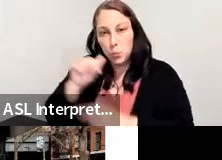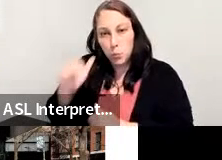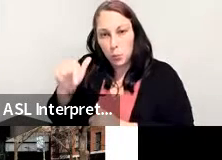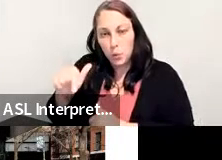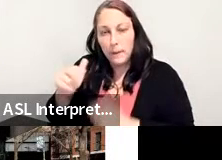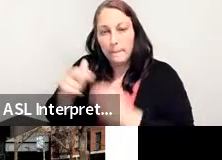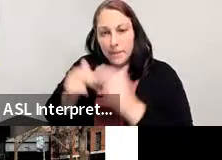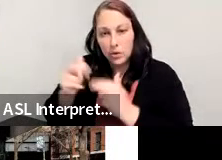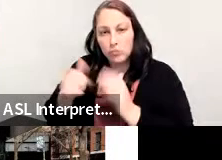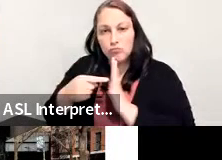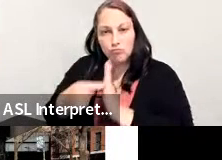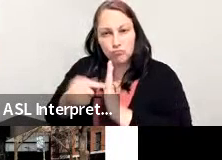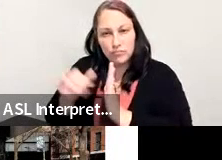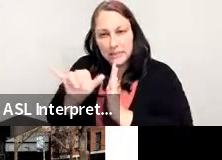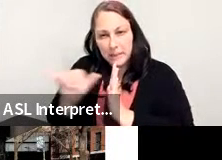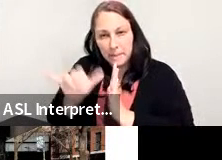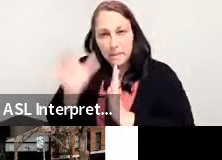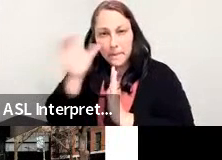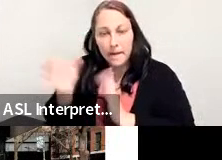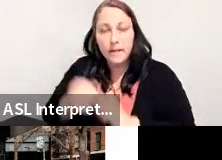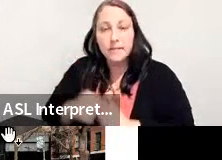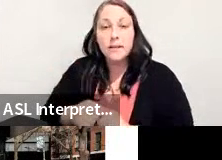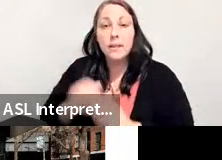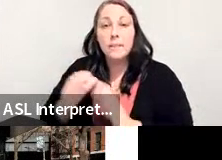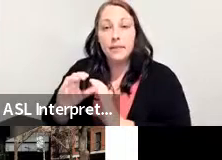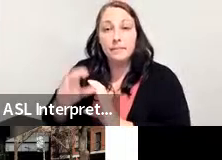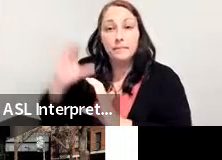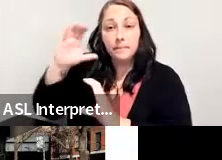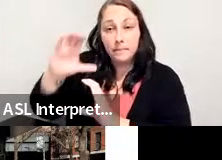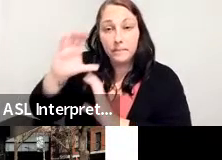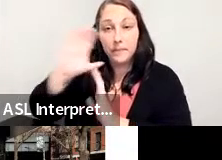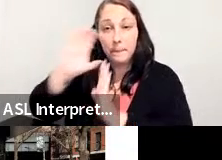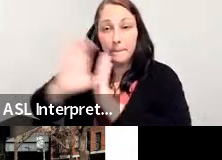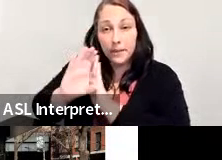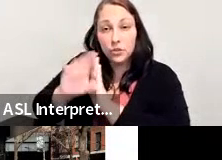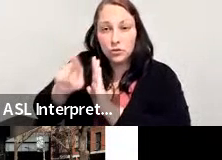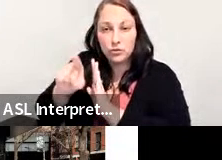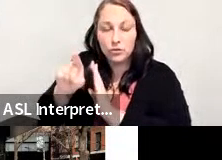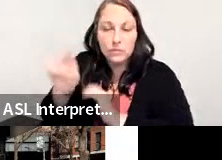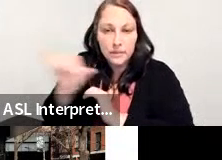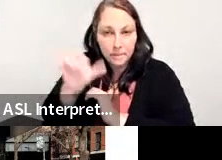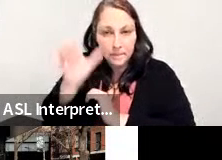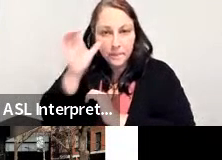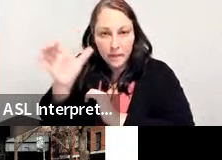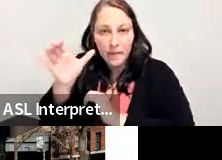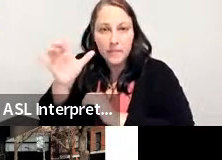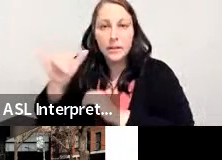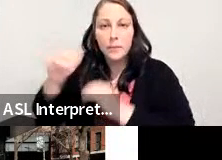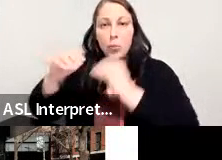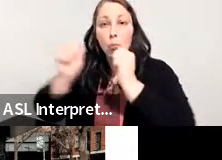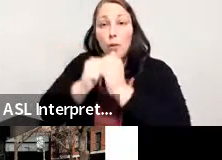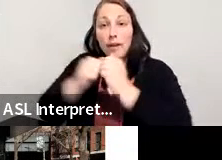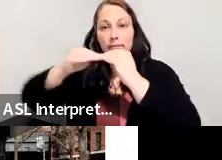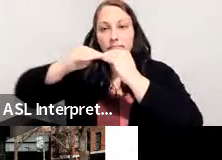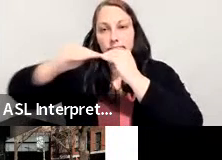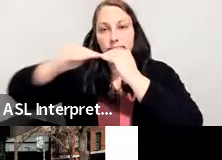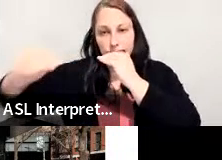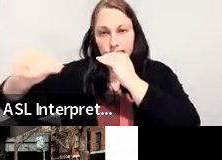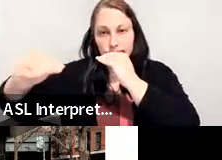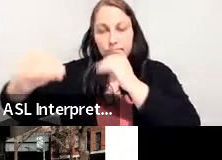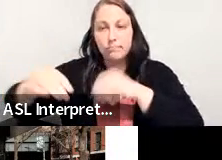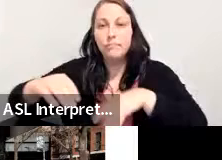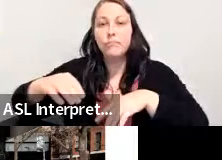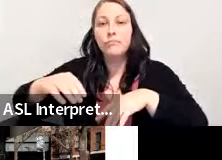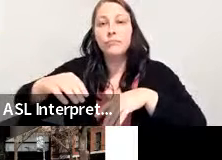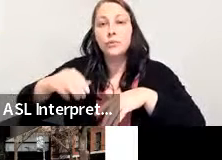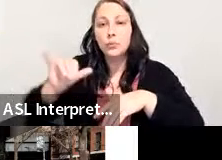with the windows and the sort of storefront and canopy articulation. I think these buildings have a